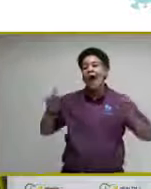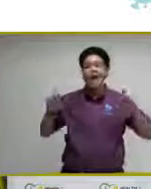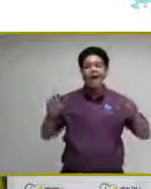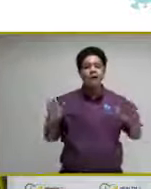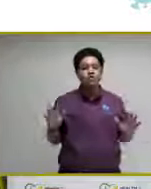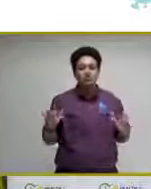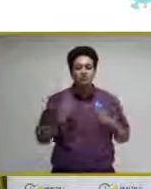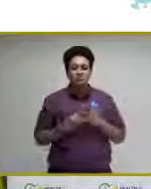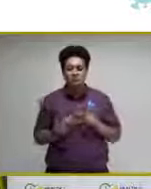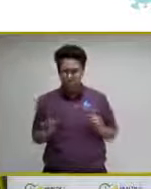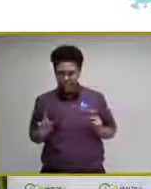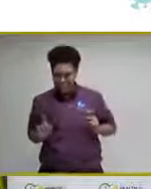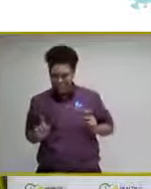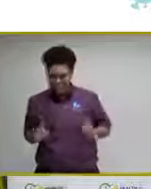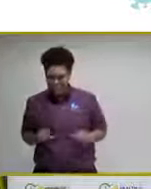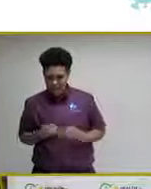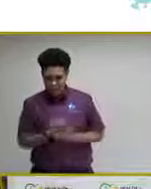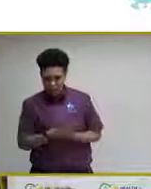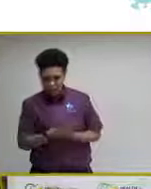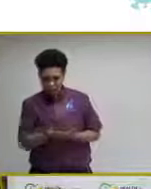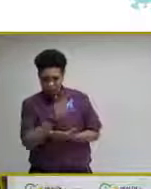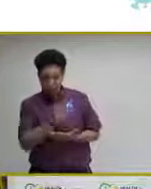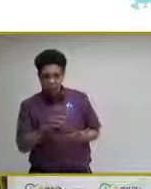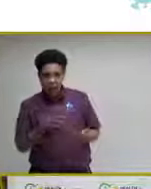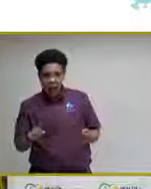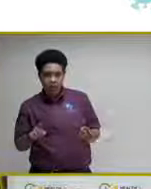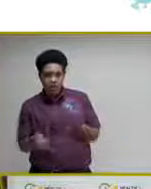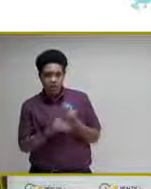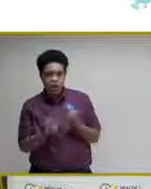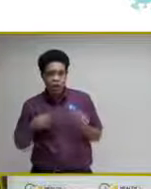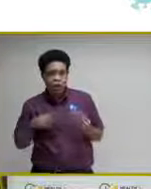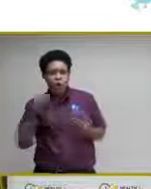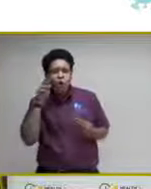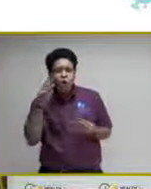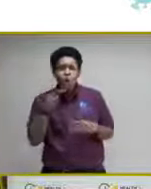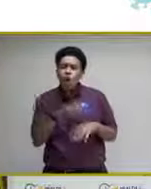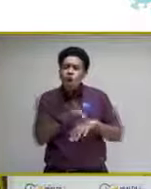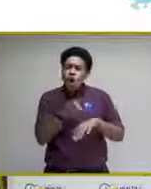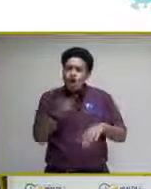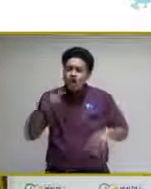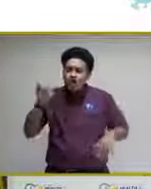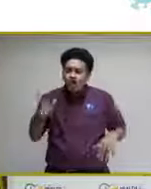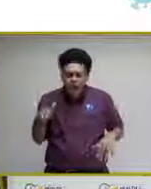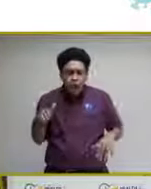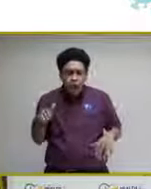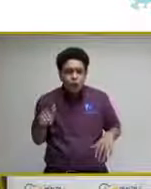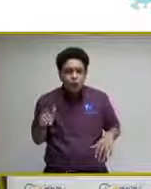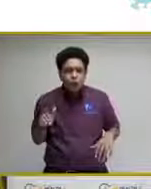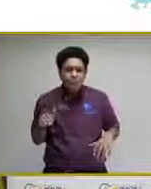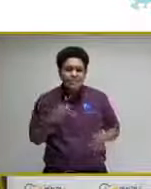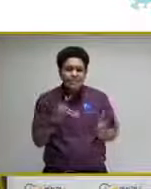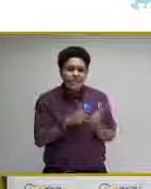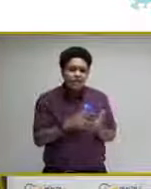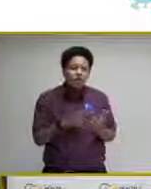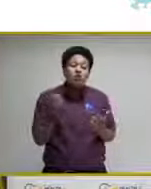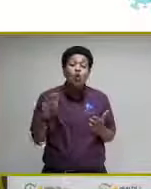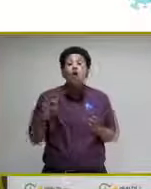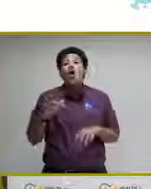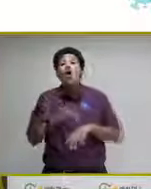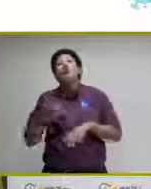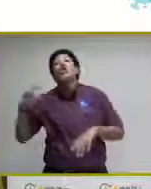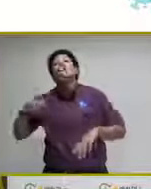administrative and management in the schools. Also, we're looking at early childhood centers or early